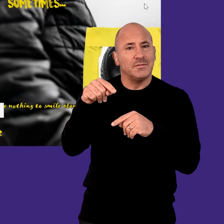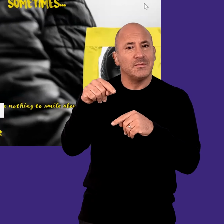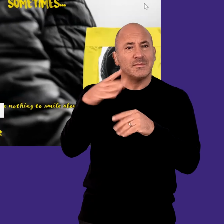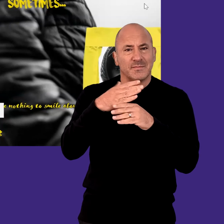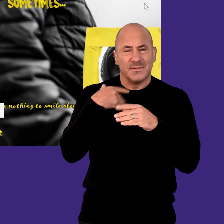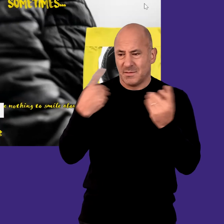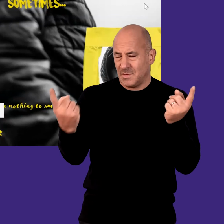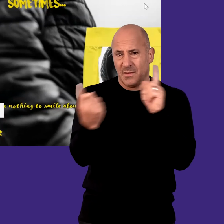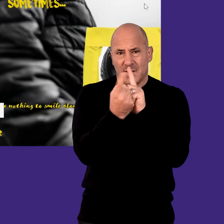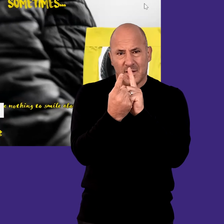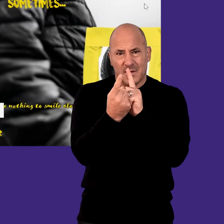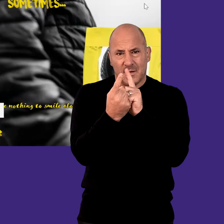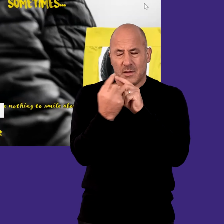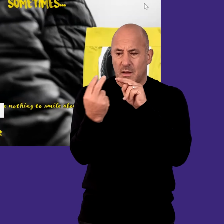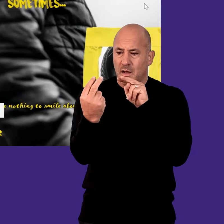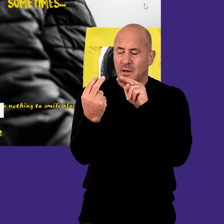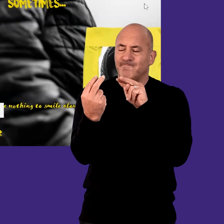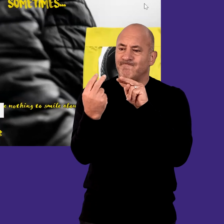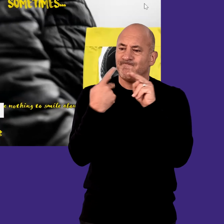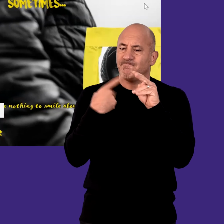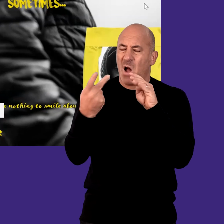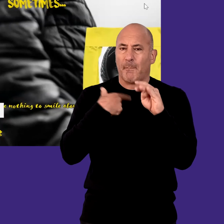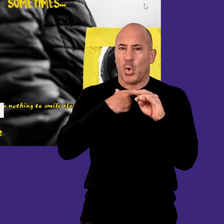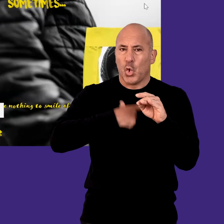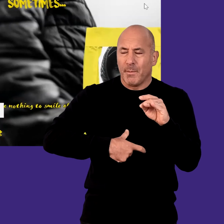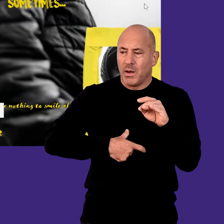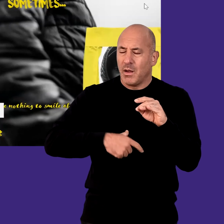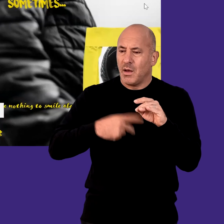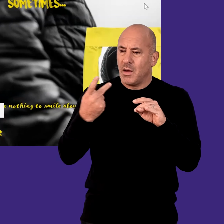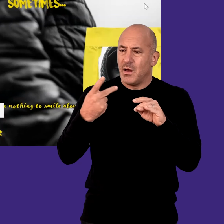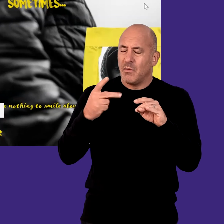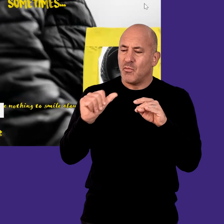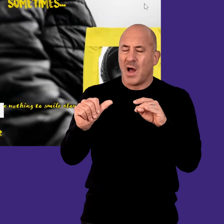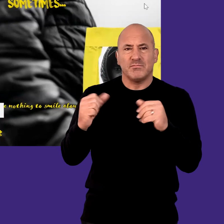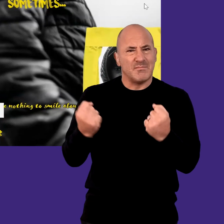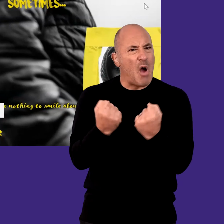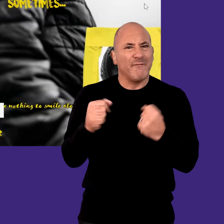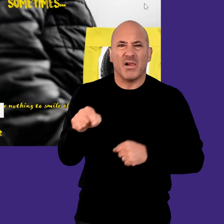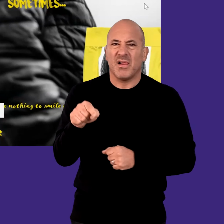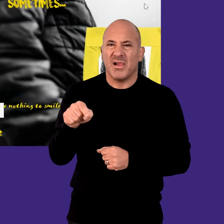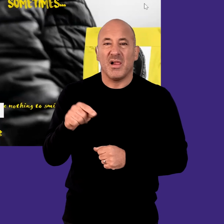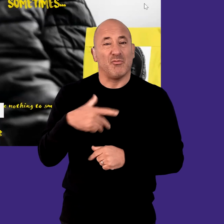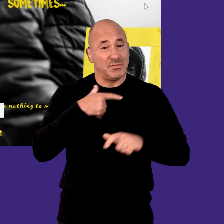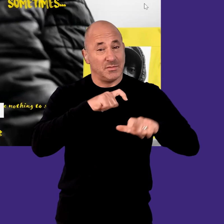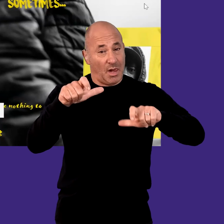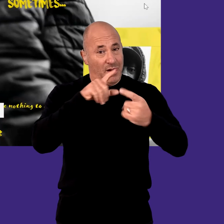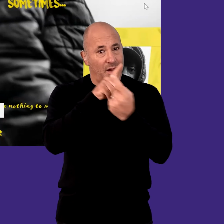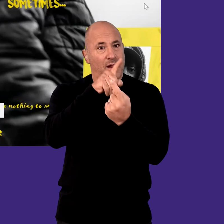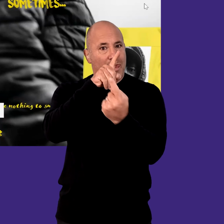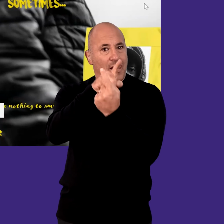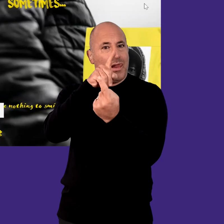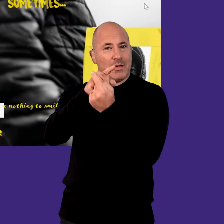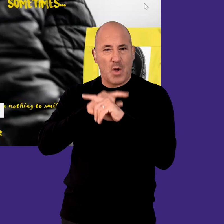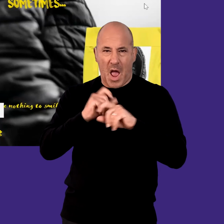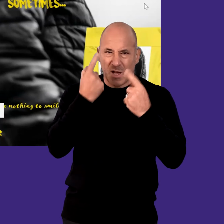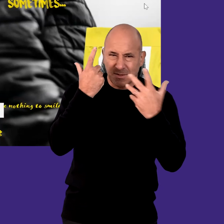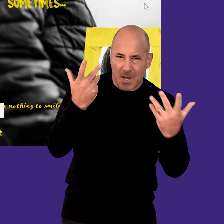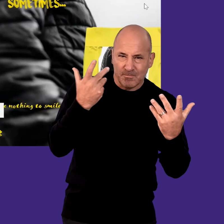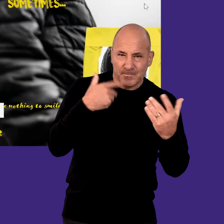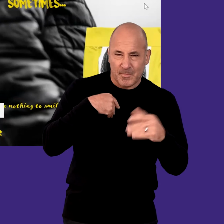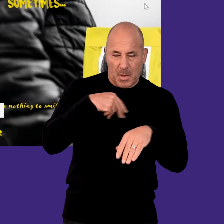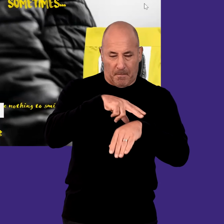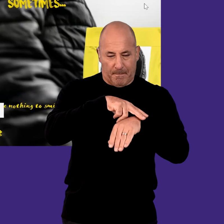stuff going on. And so to actually bring people together and put a human face on things was very powerful. And we're continuing to build on